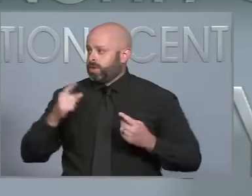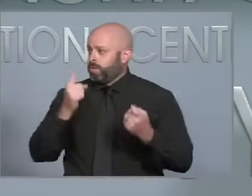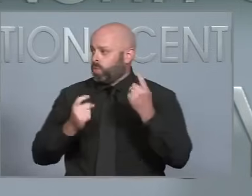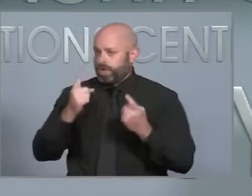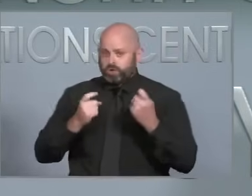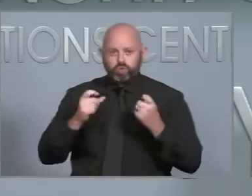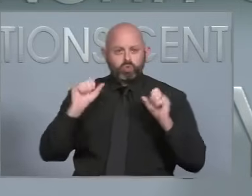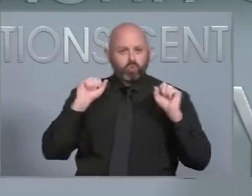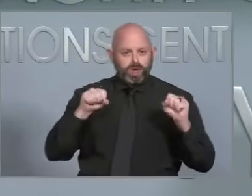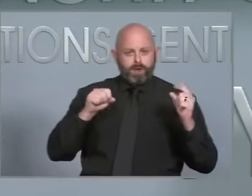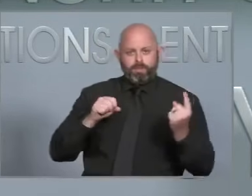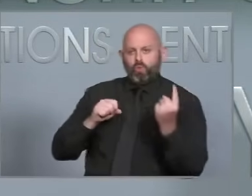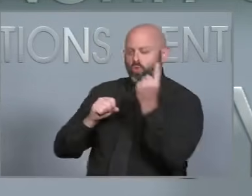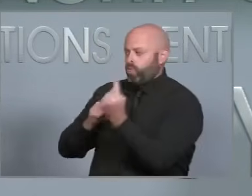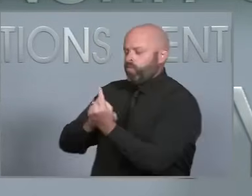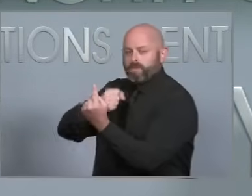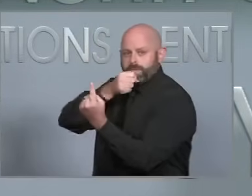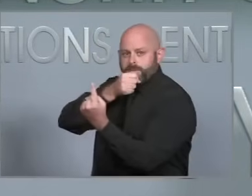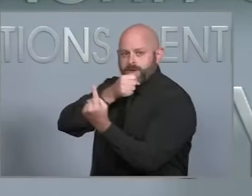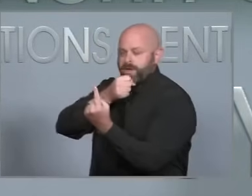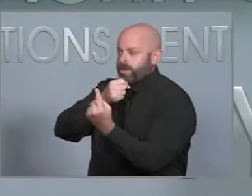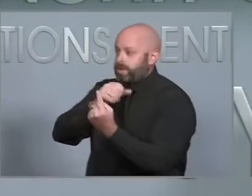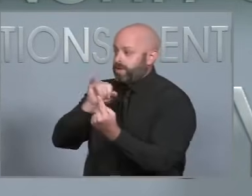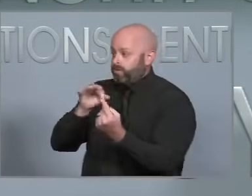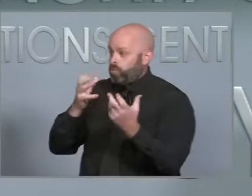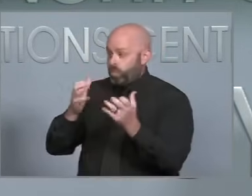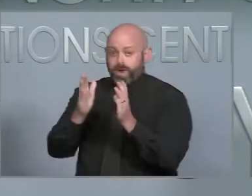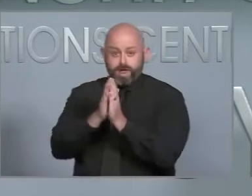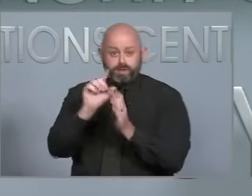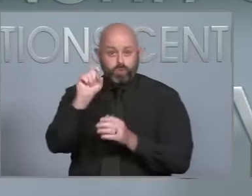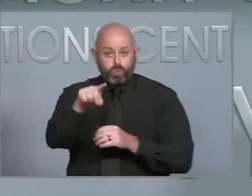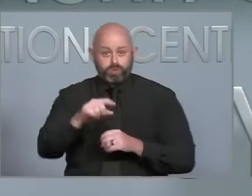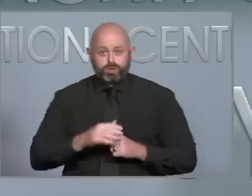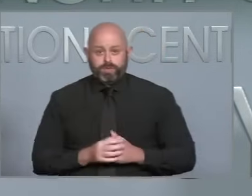to the mics over here, if anybody wants to ask one.